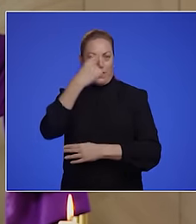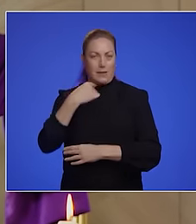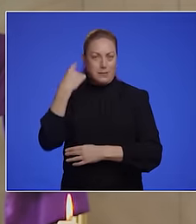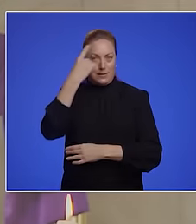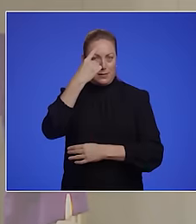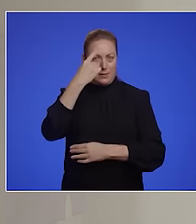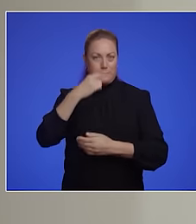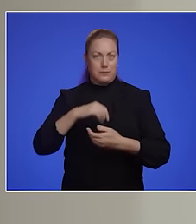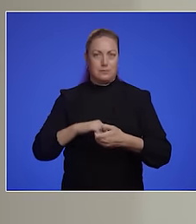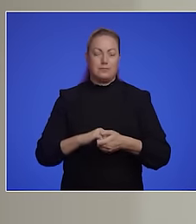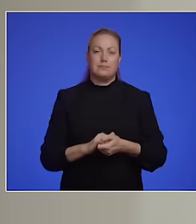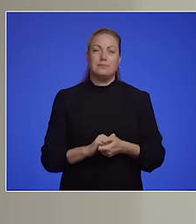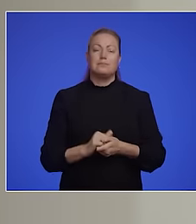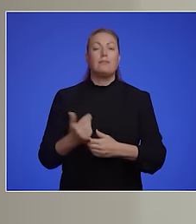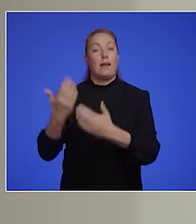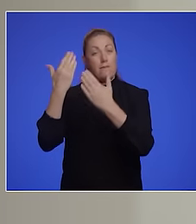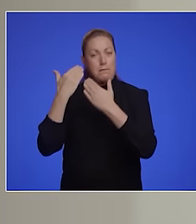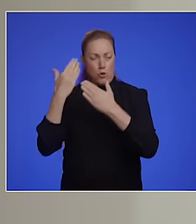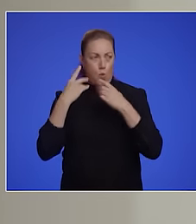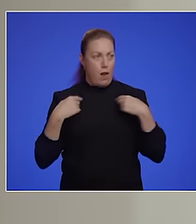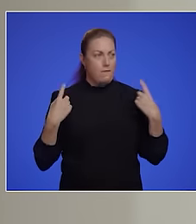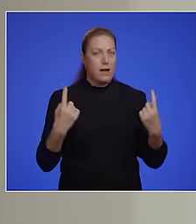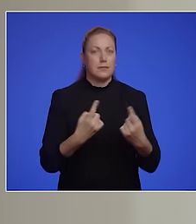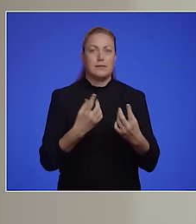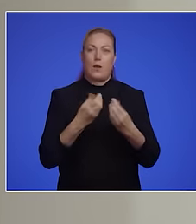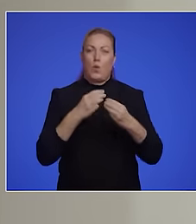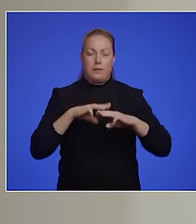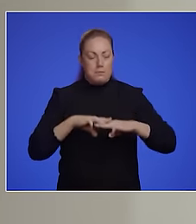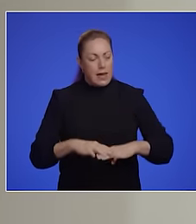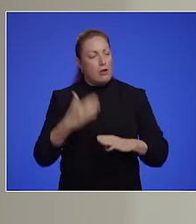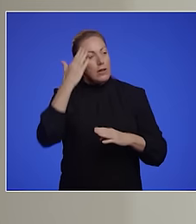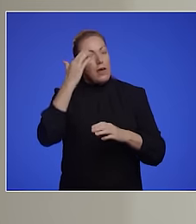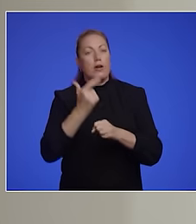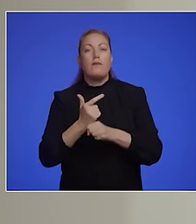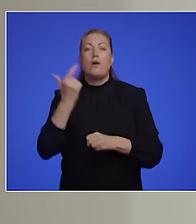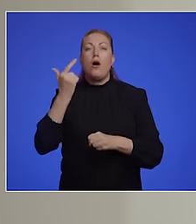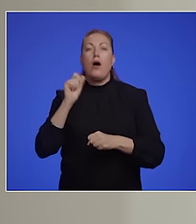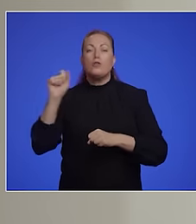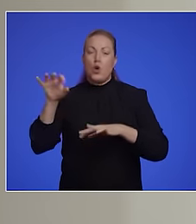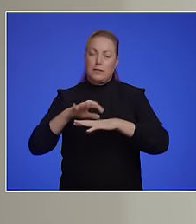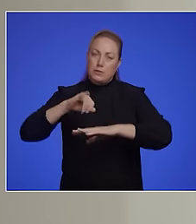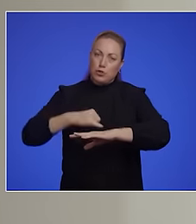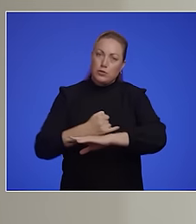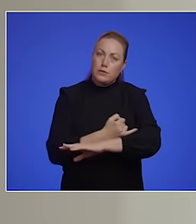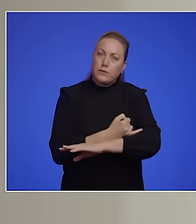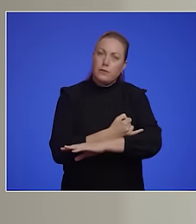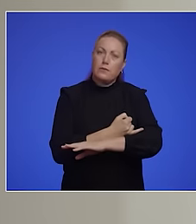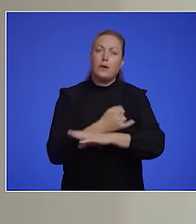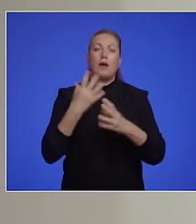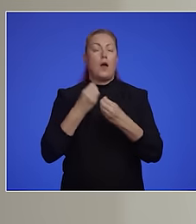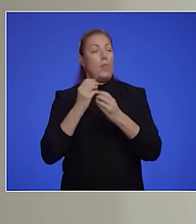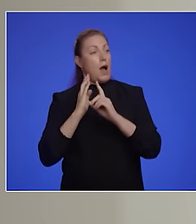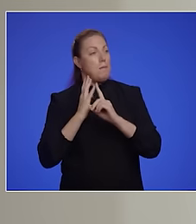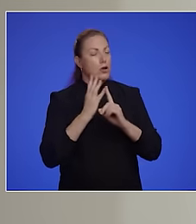face Have mercy on us all, we pray That with the Blessed Virgin Mary, Mother of God With Blessed Joseph, her spouse